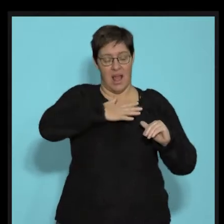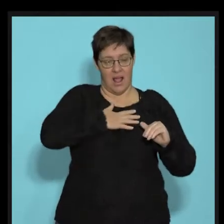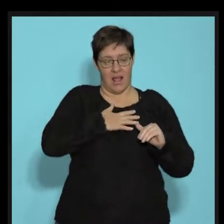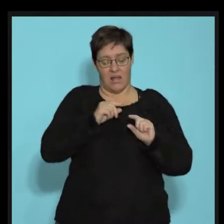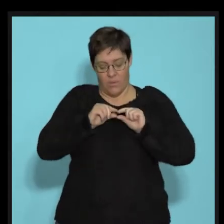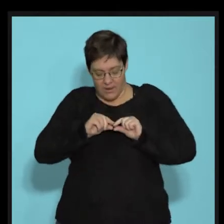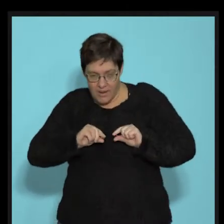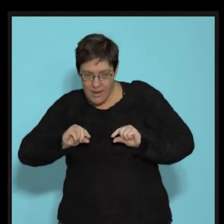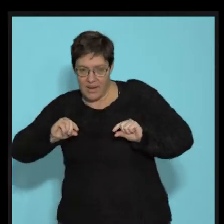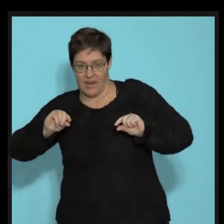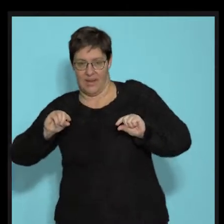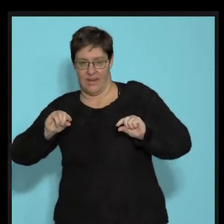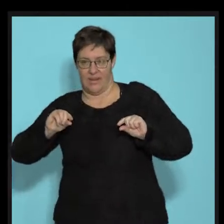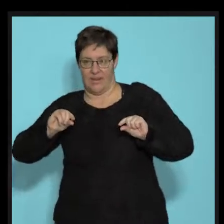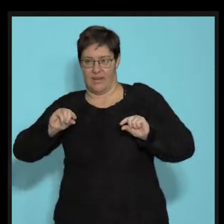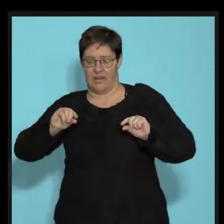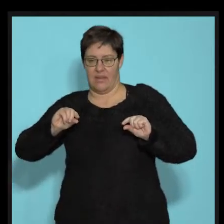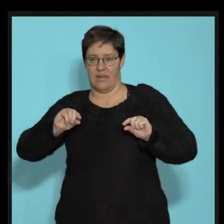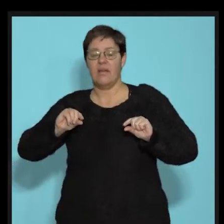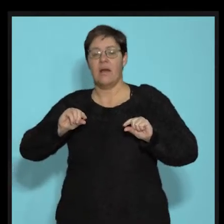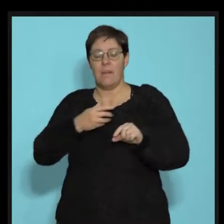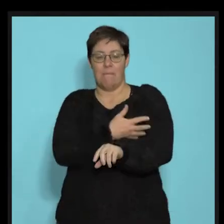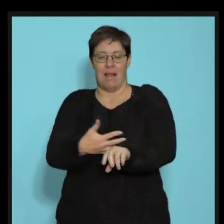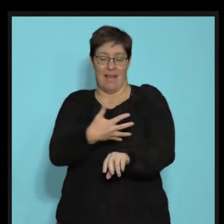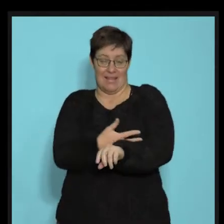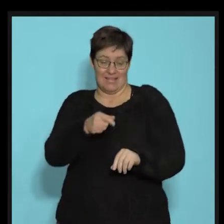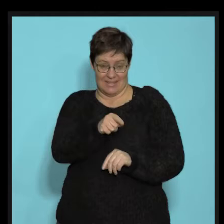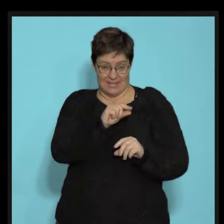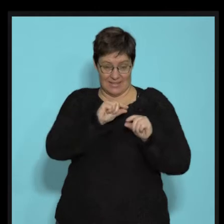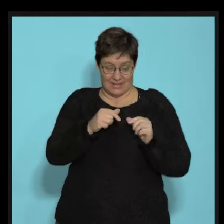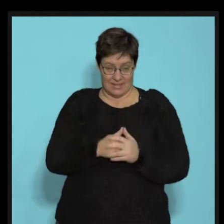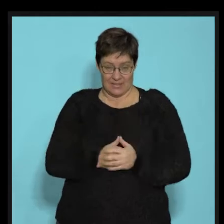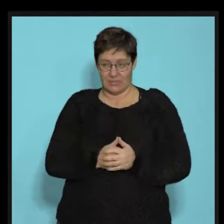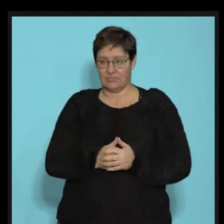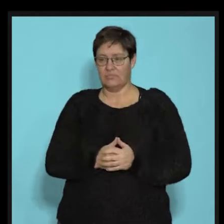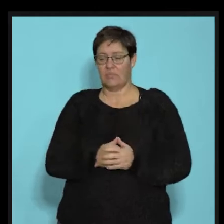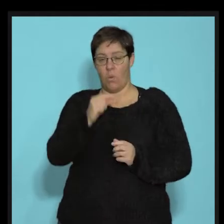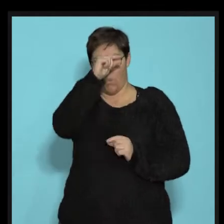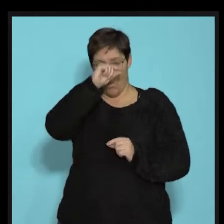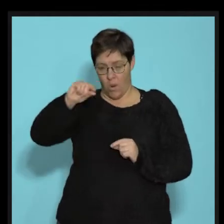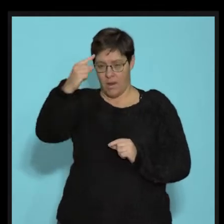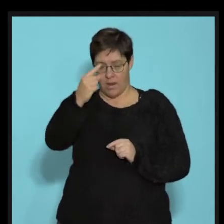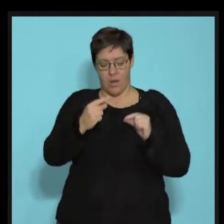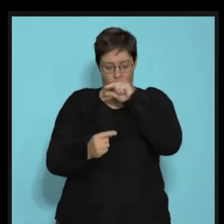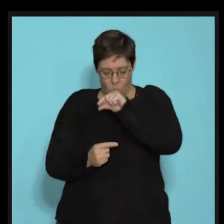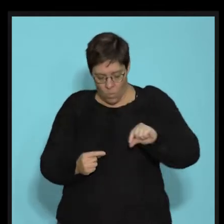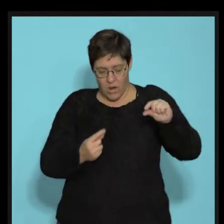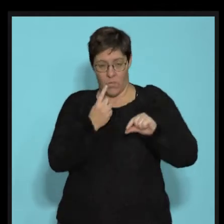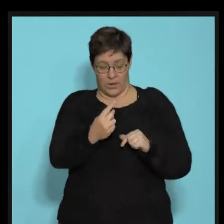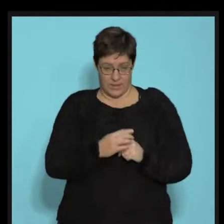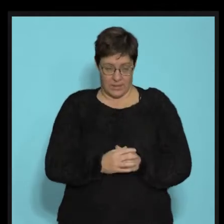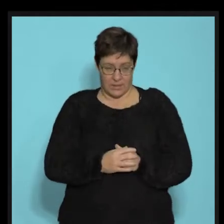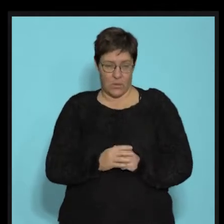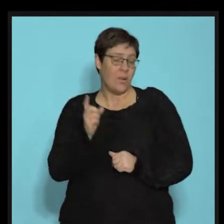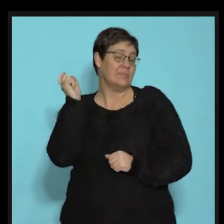one layer in the blood vessel. Look here. One layer. We're going to keep this in mind because we're going